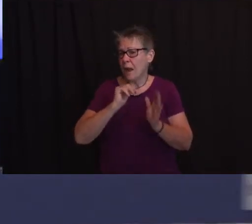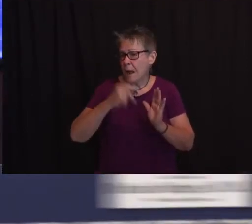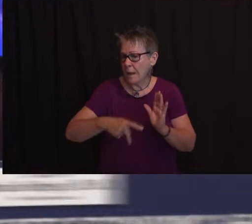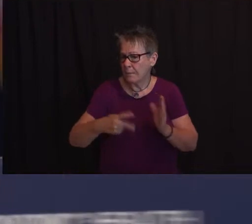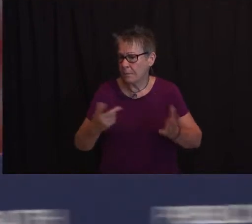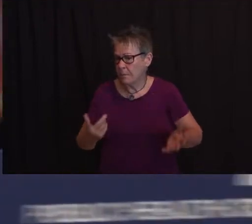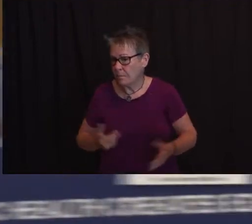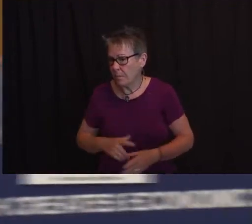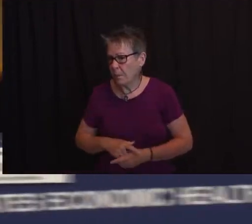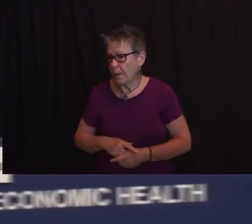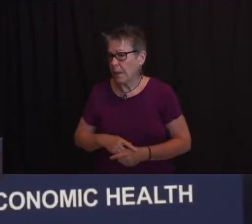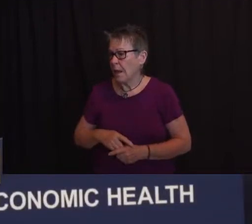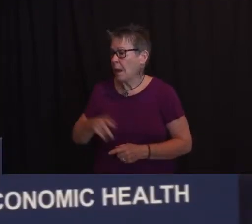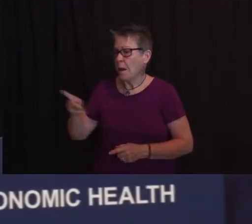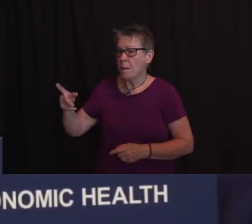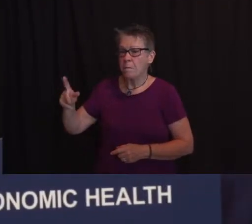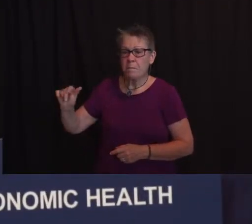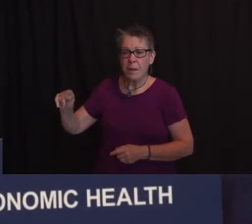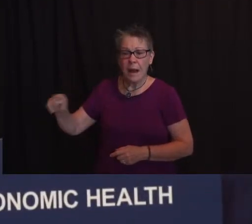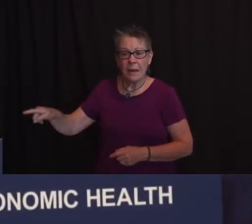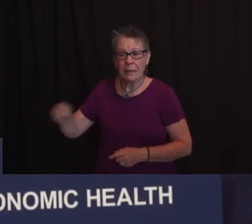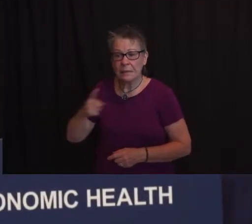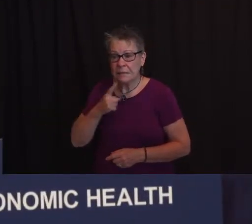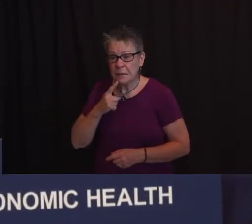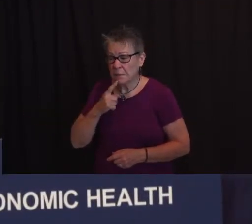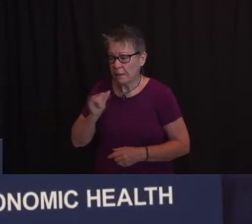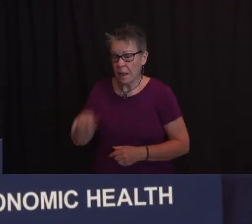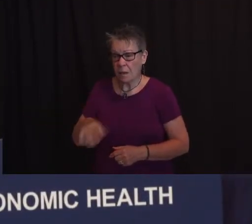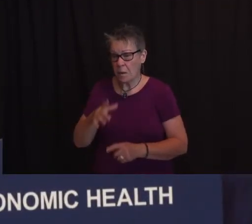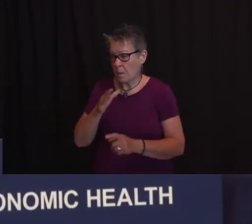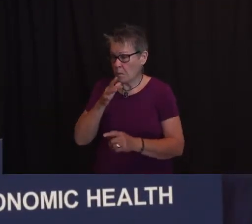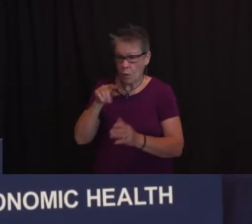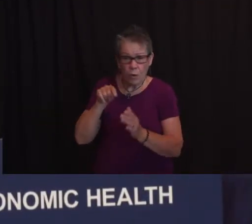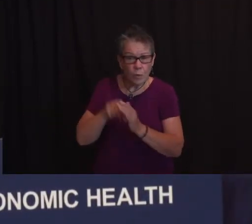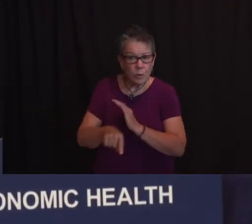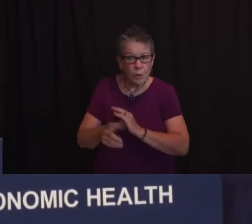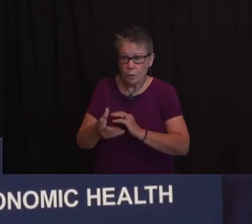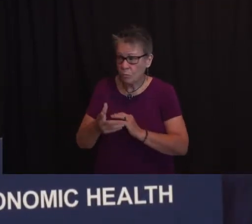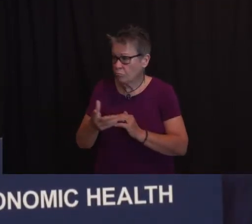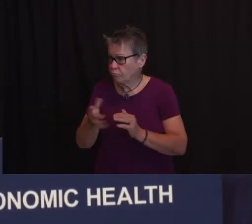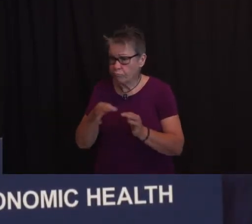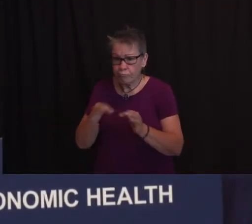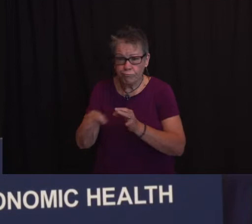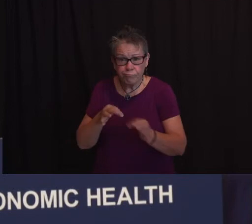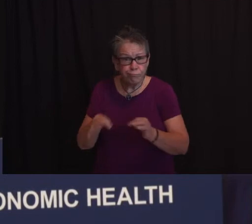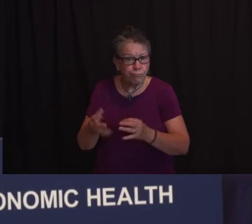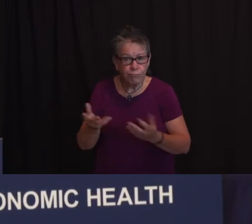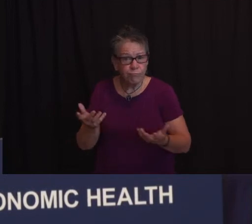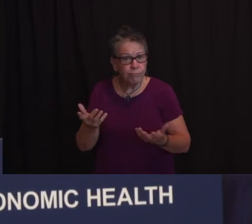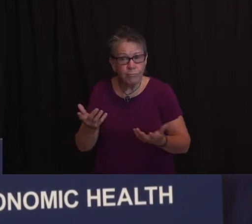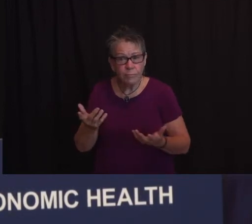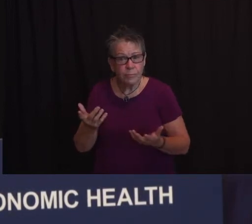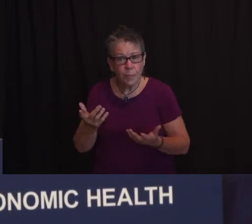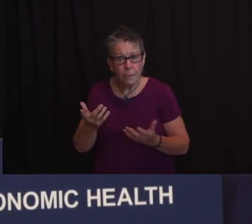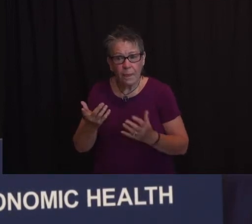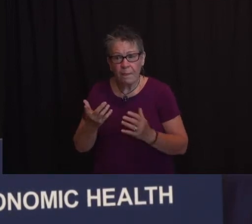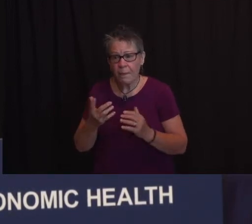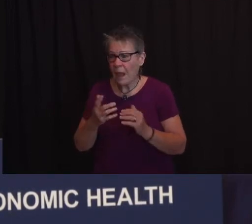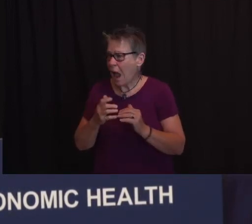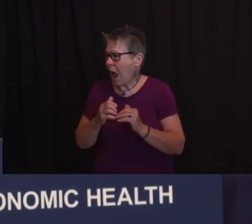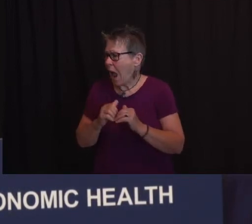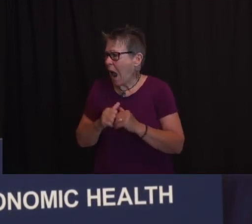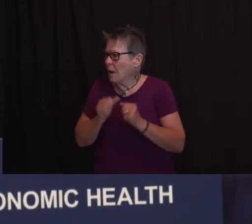was certainly a tragedy. I'm not sure, Alex, we could have done anything different or quicker. We follow